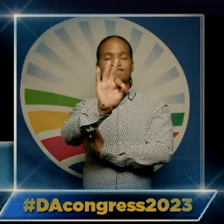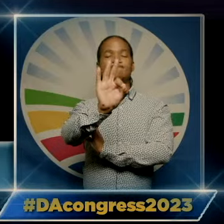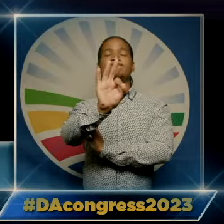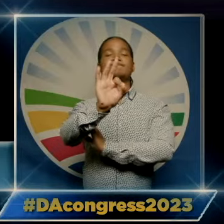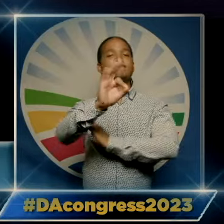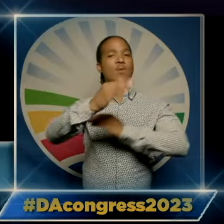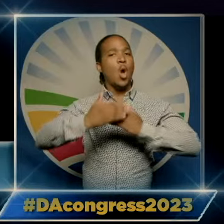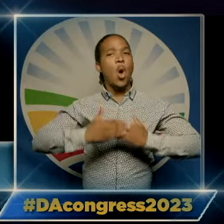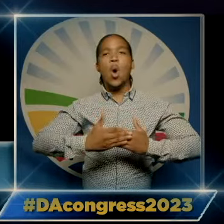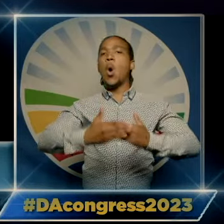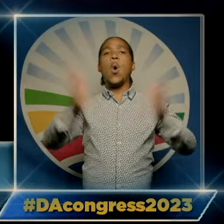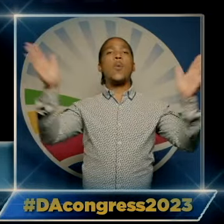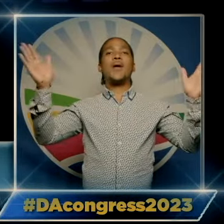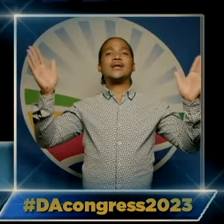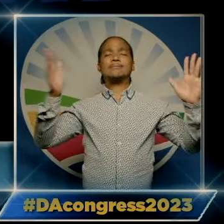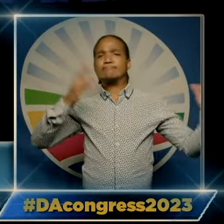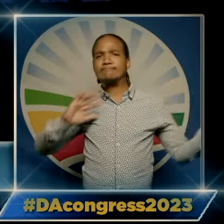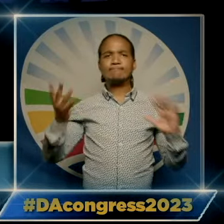open.